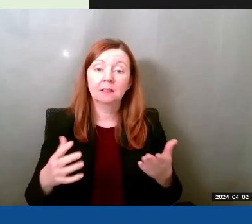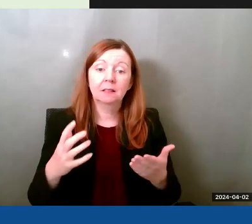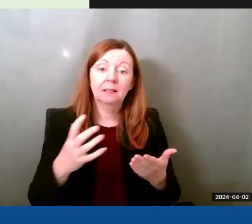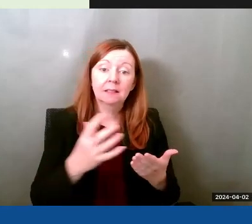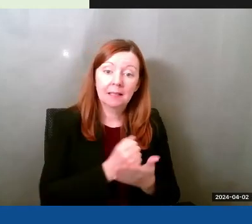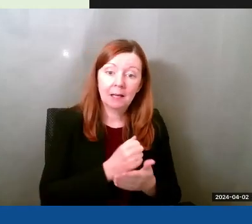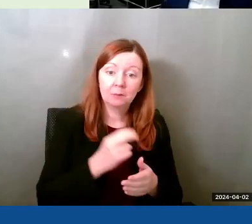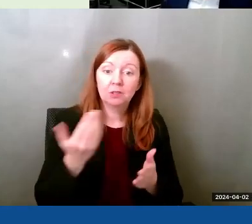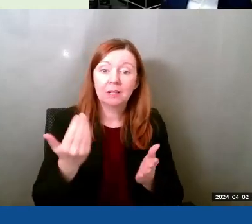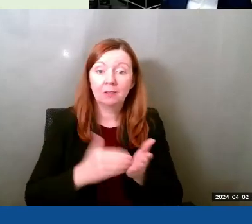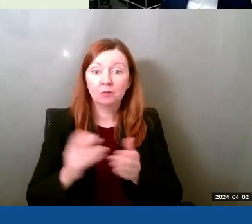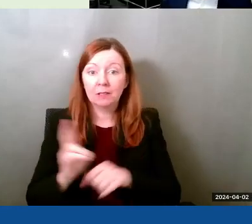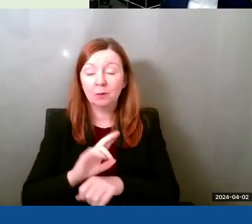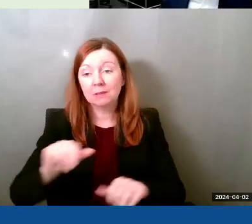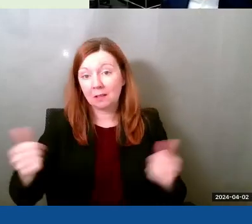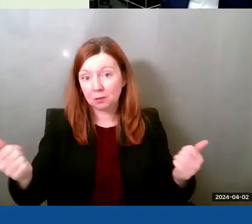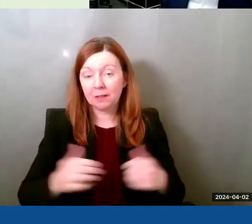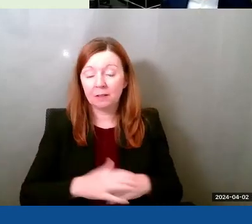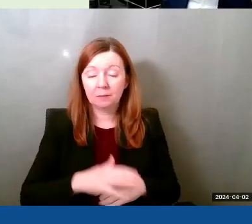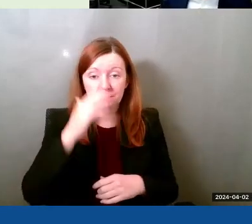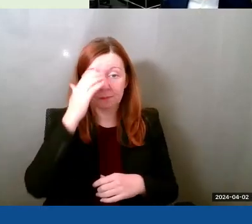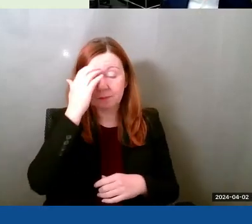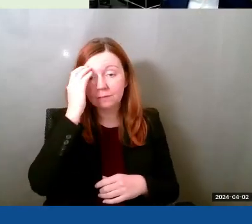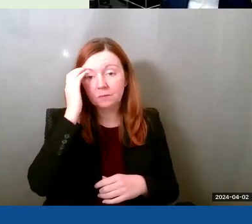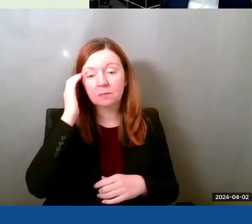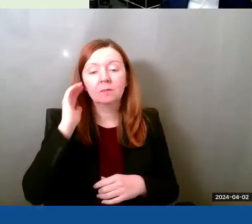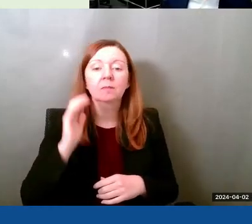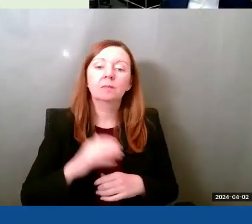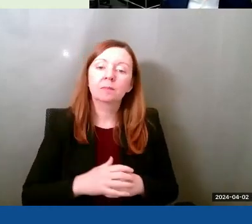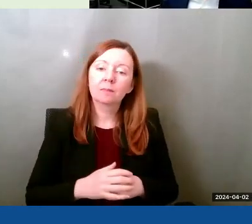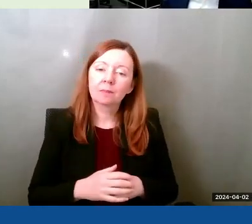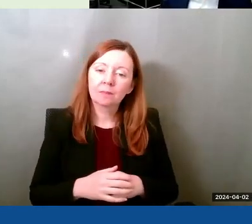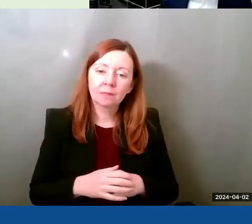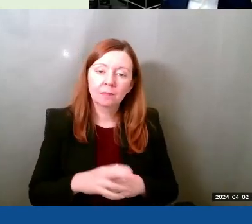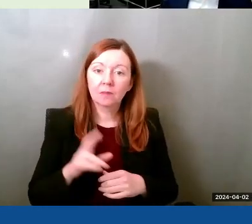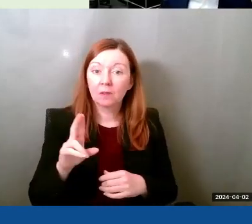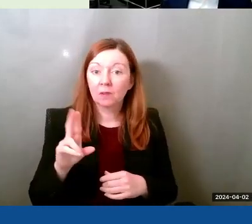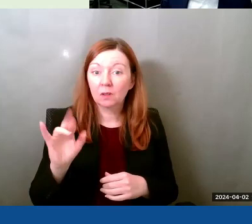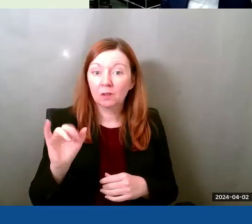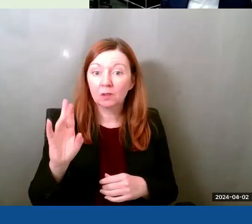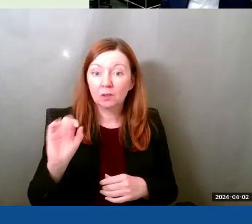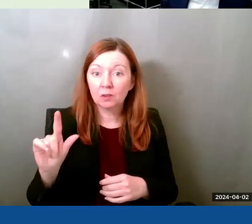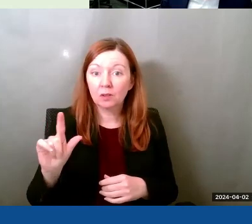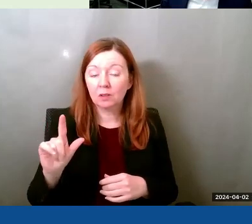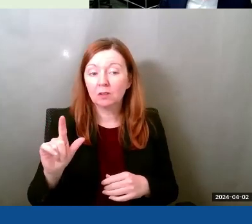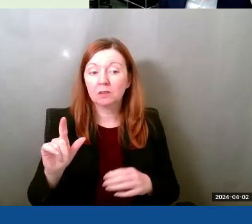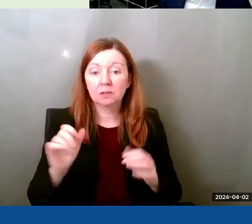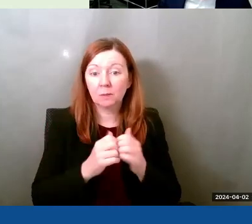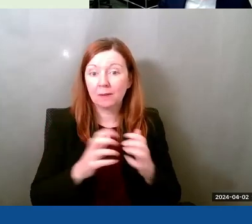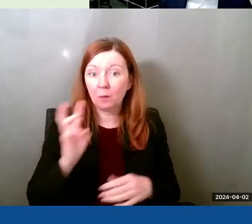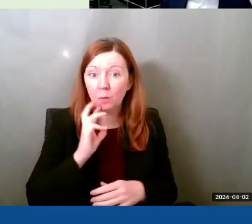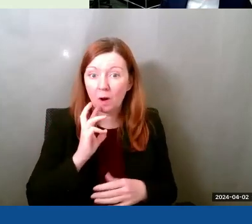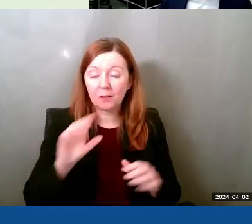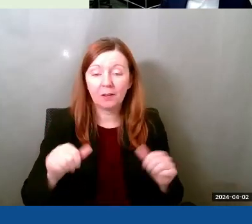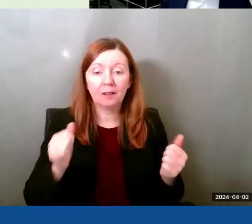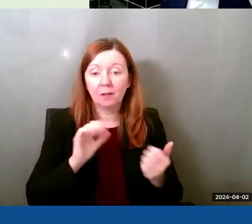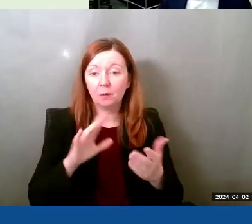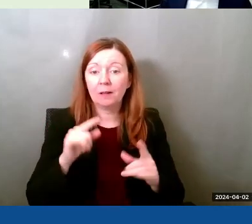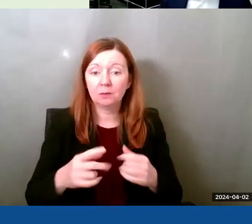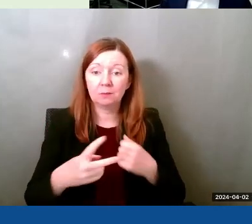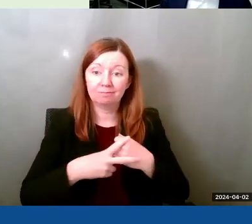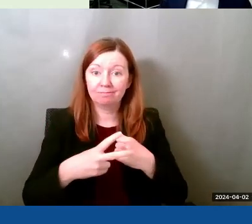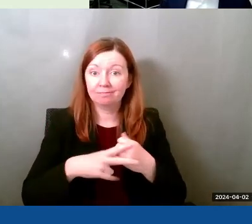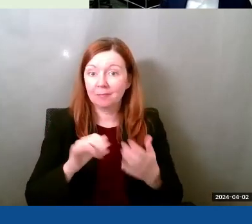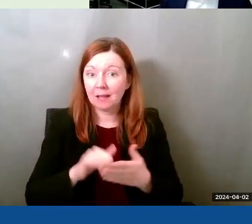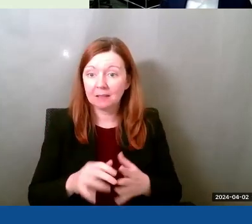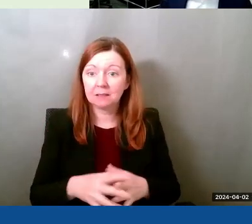reuse if possible elsewhere. Waterless urinals are another way to sort of save on